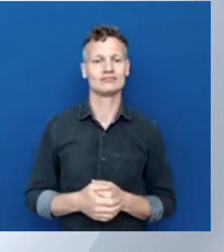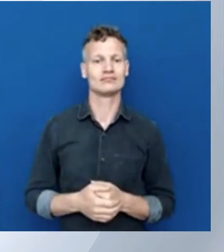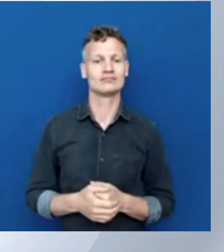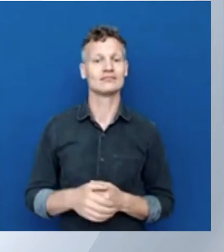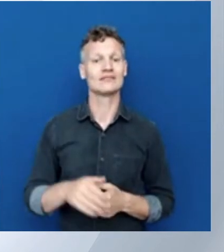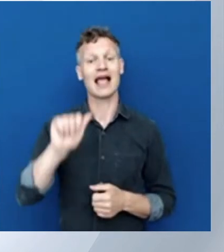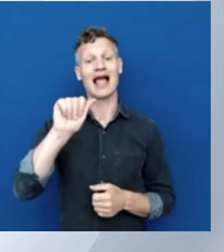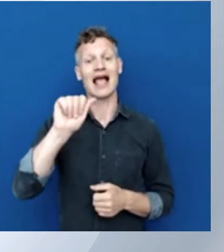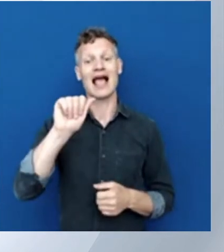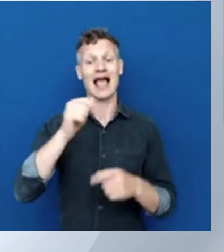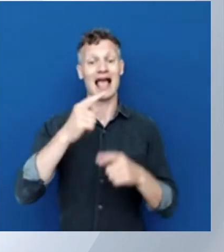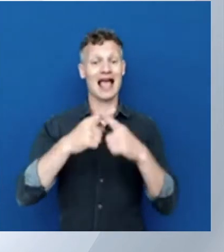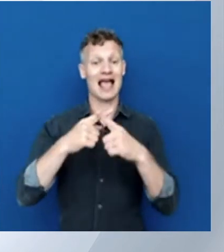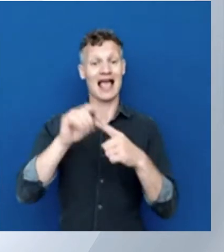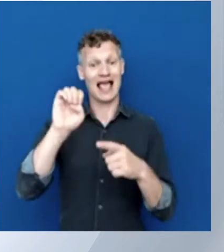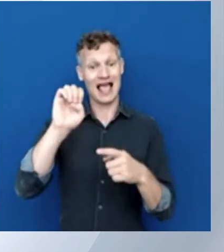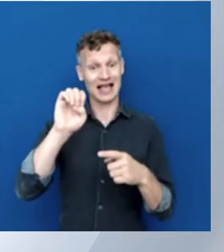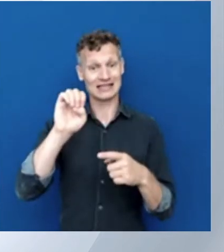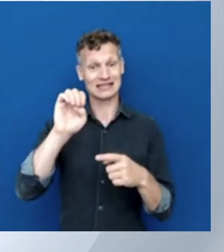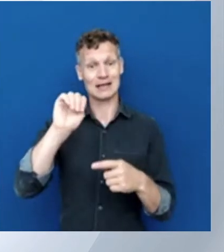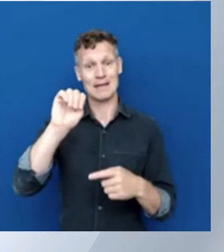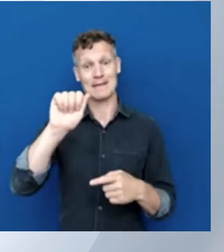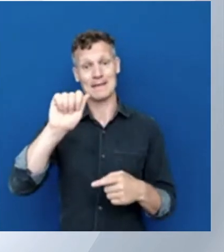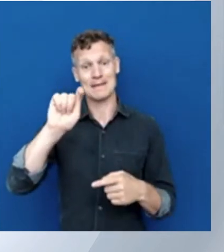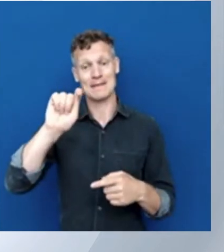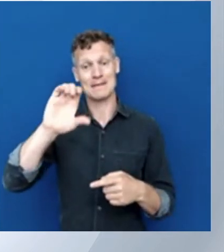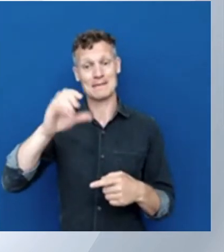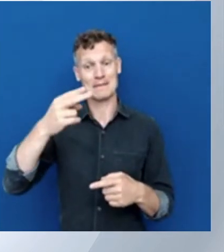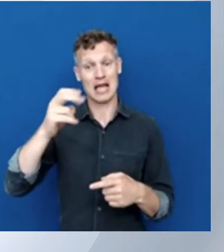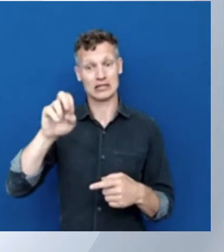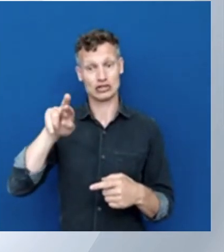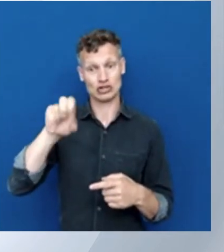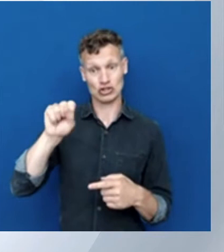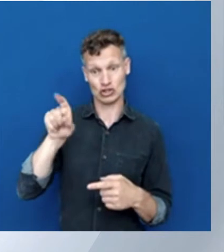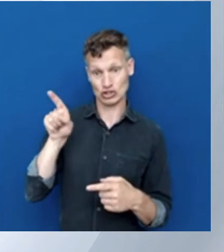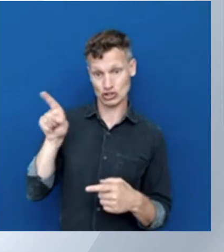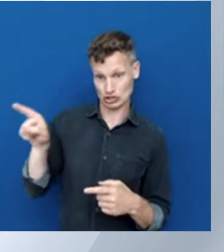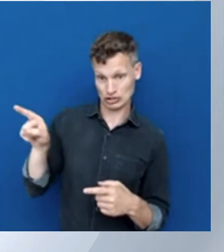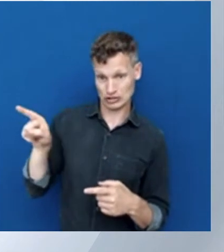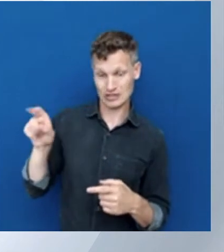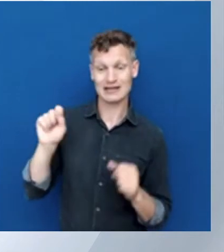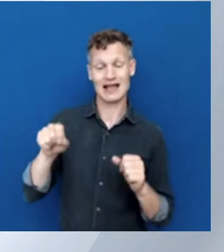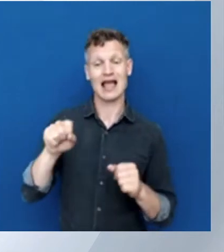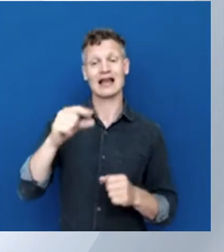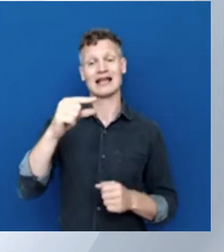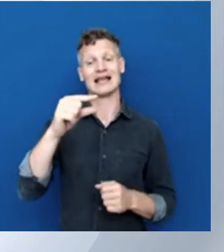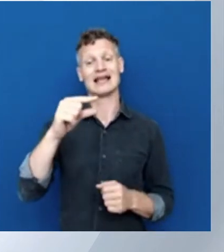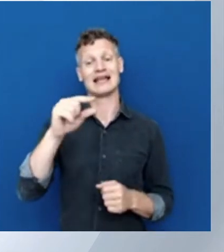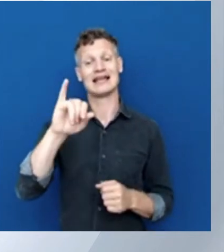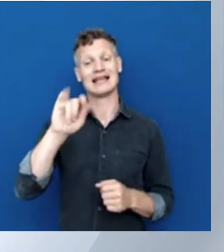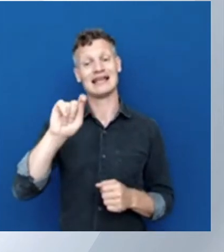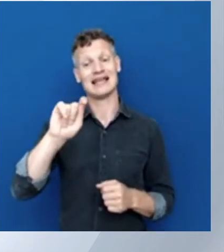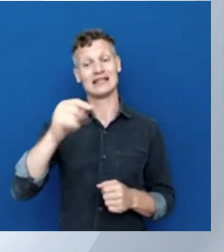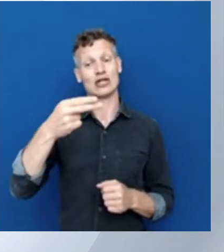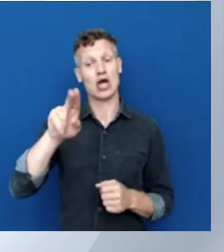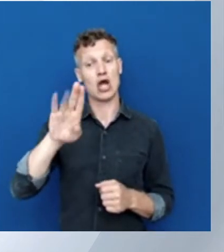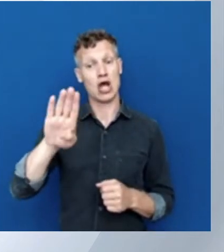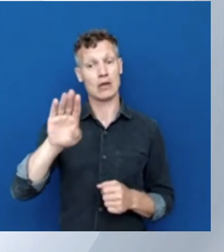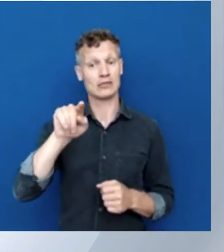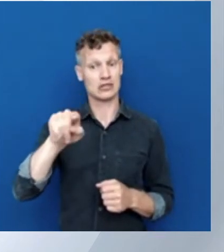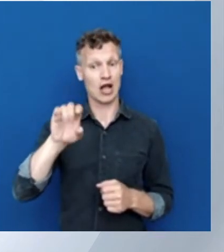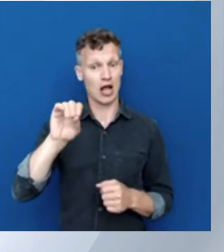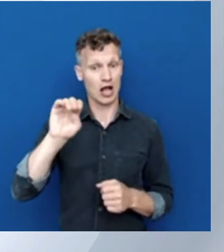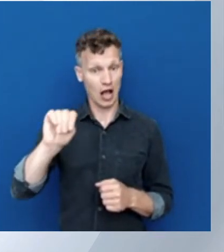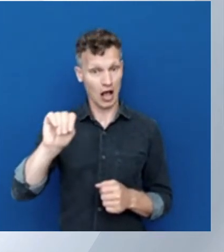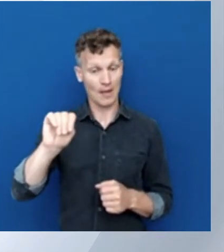test cases to your business in Gherkin syntax. You can go to github.com, DQ Labs, X matches. So, and you can write it